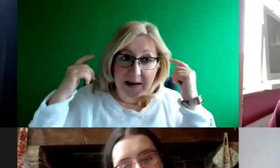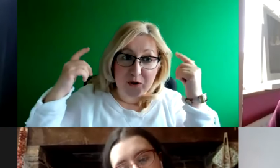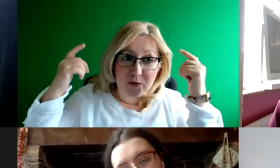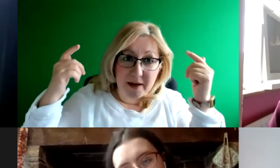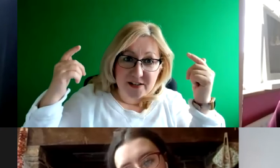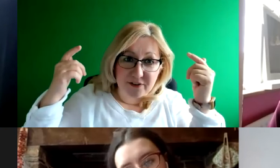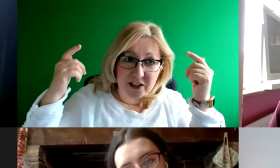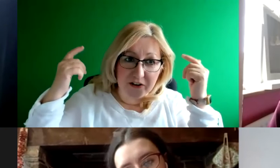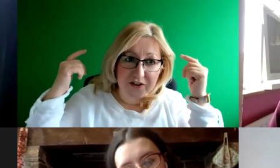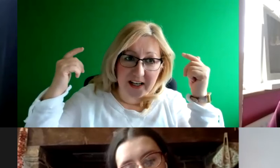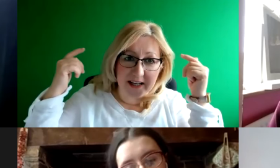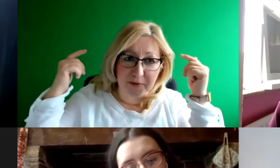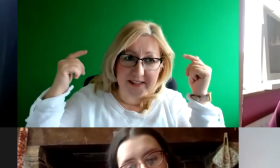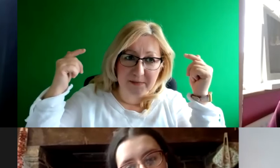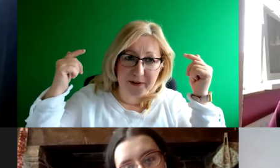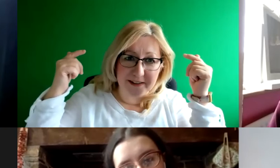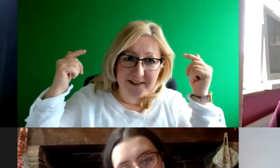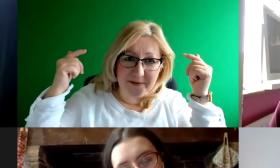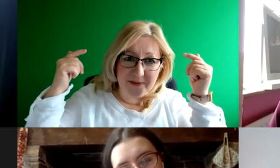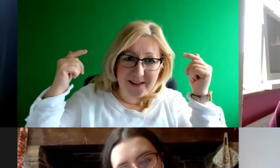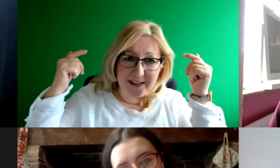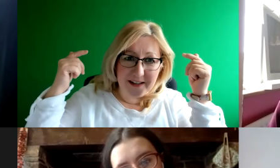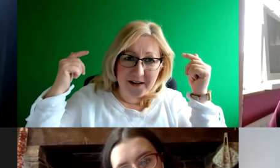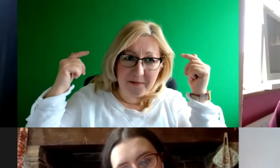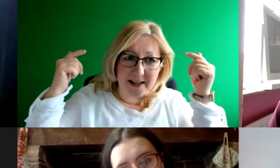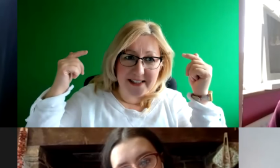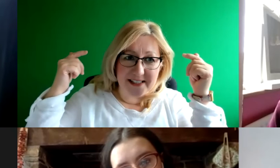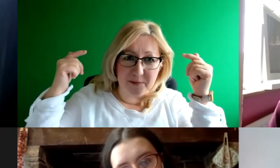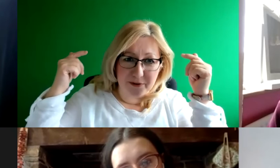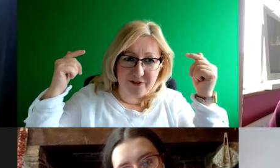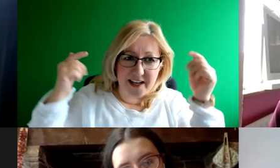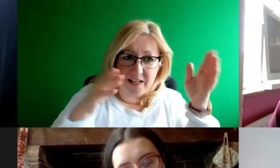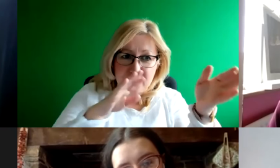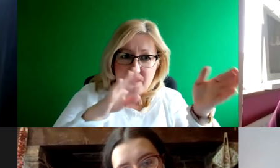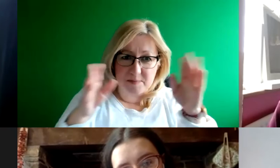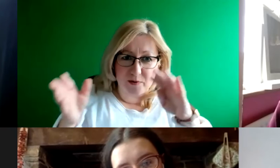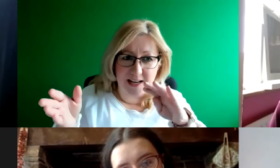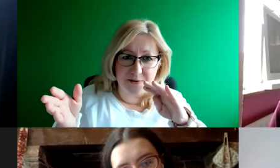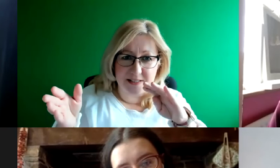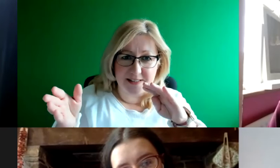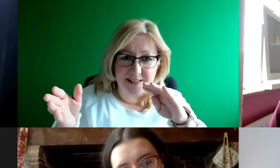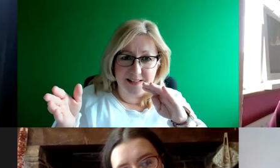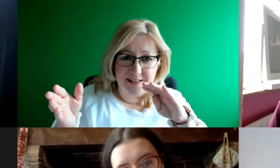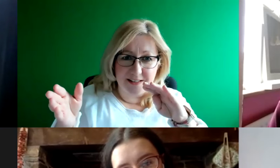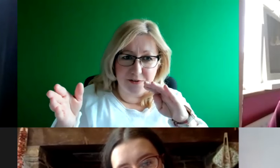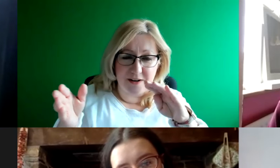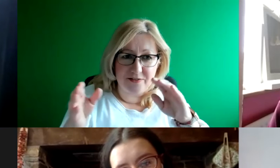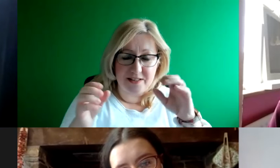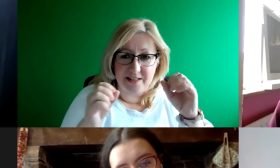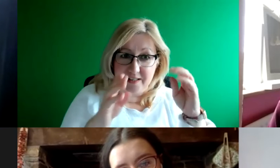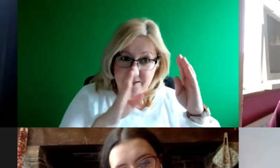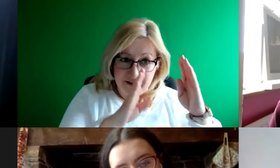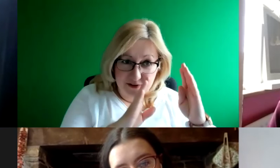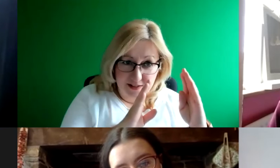the conceptual metaphor, the underlying principle, might still prevail across both languages, you know,